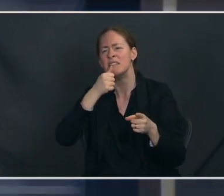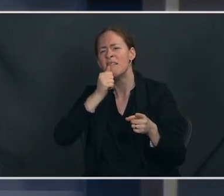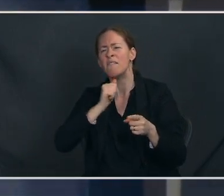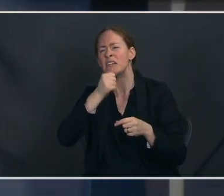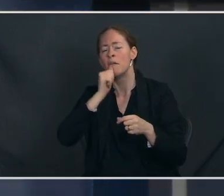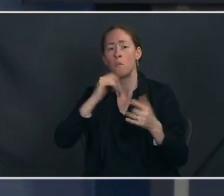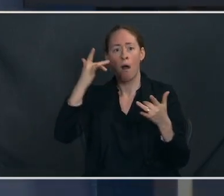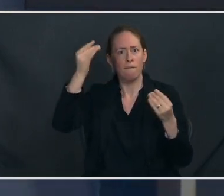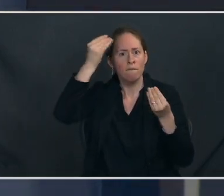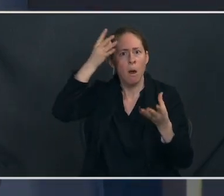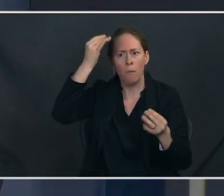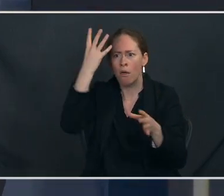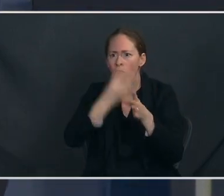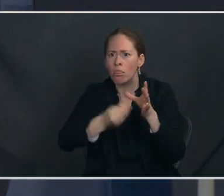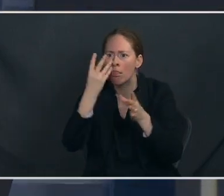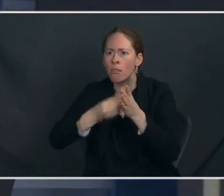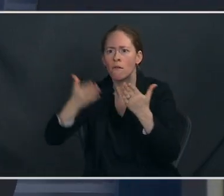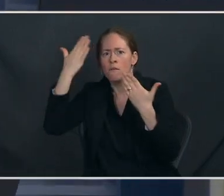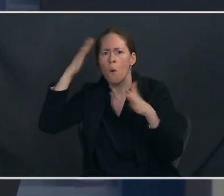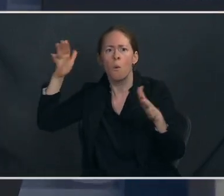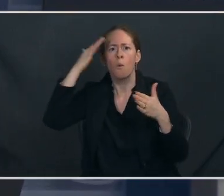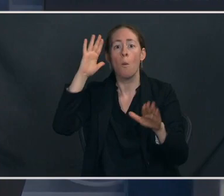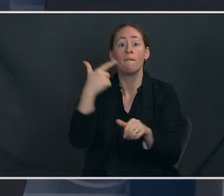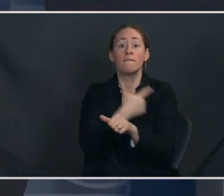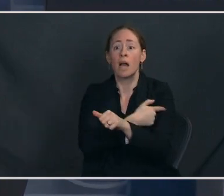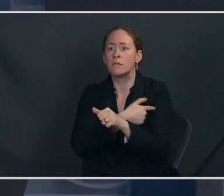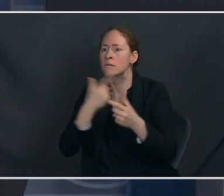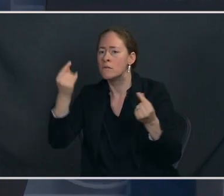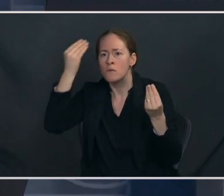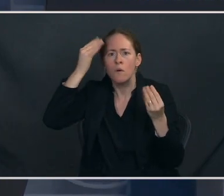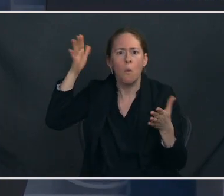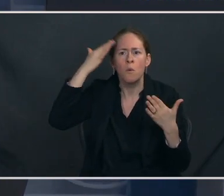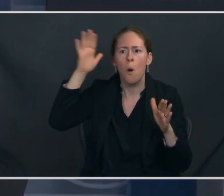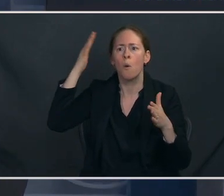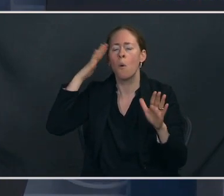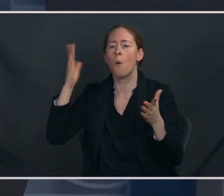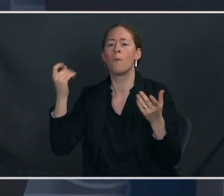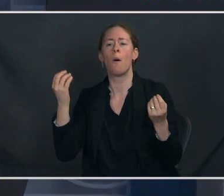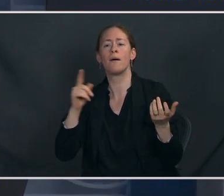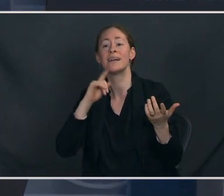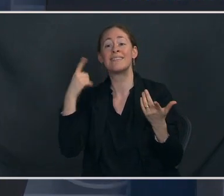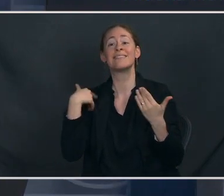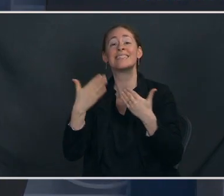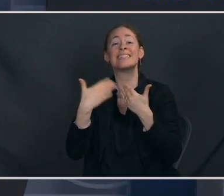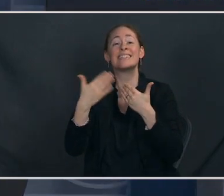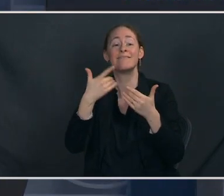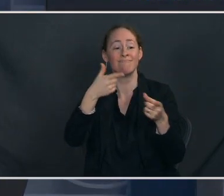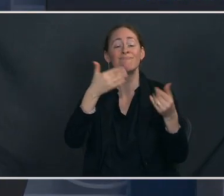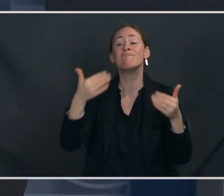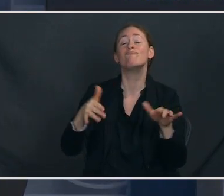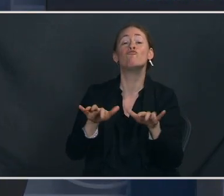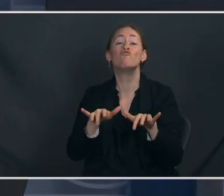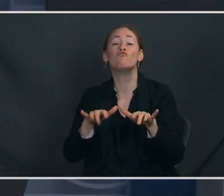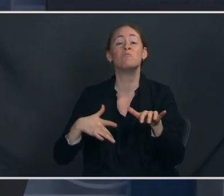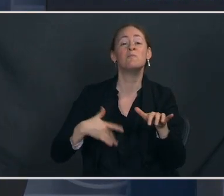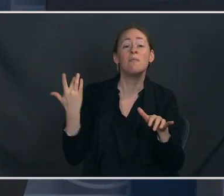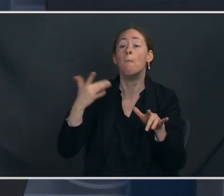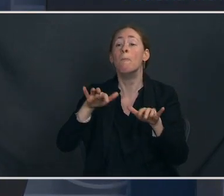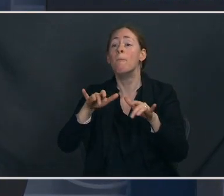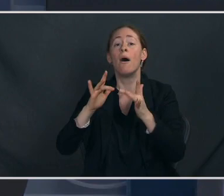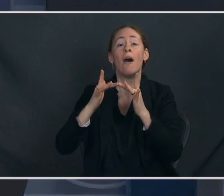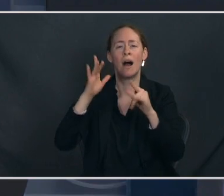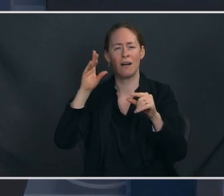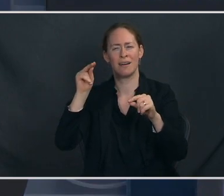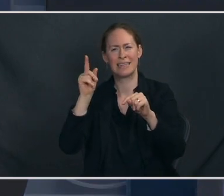the vaccine and the ability to easily go online in some instances and get an appointment, we have to take those